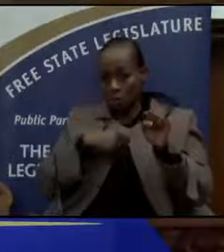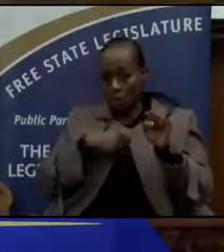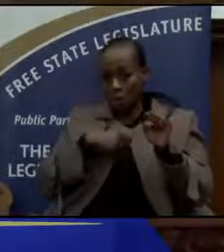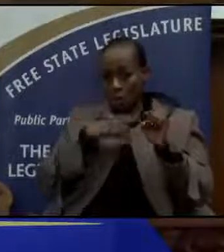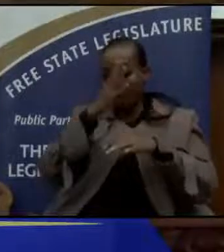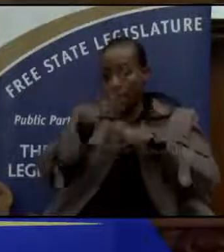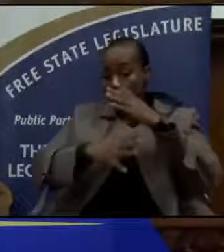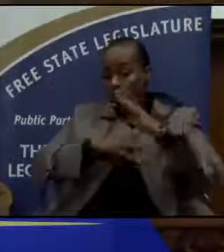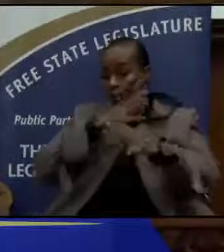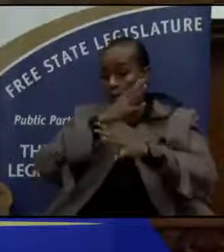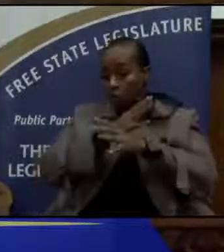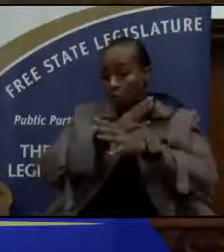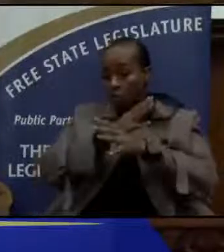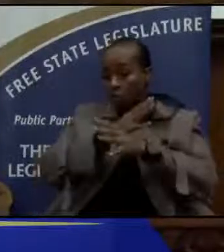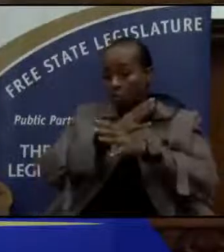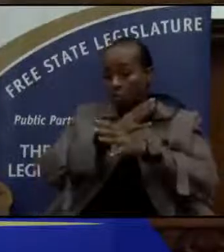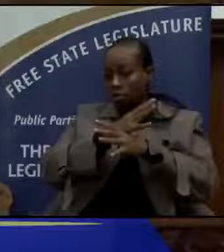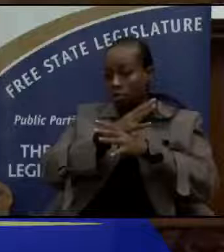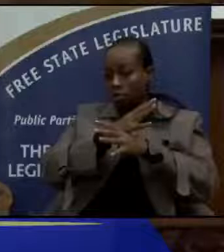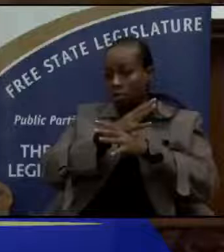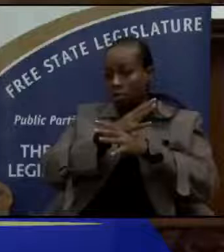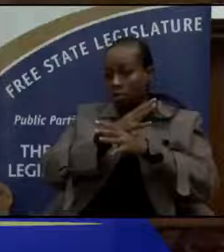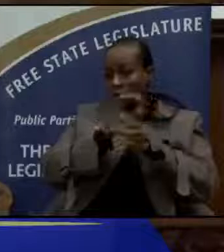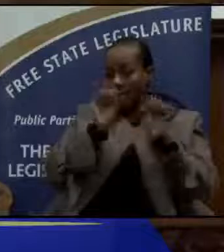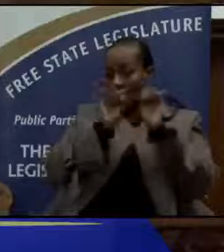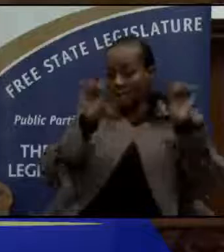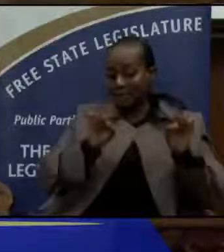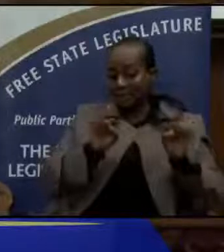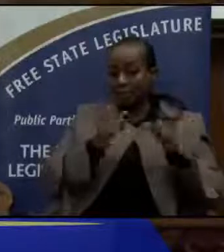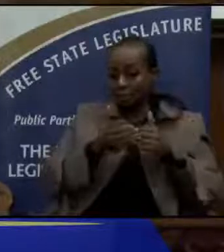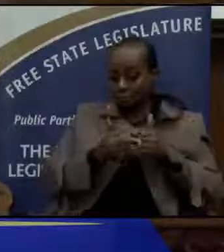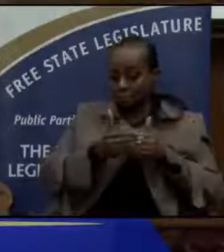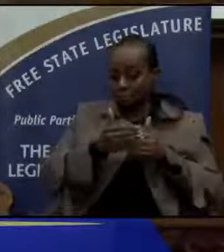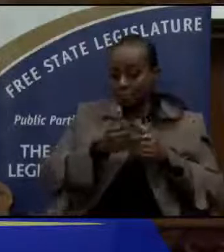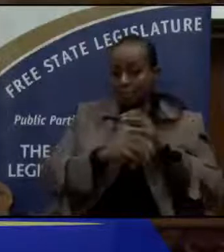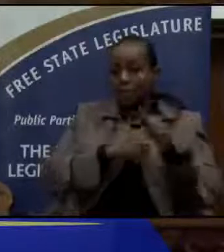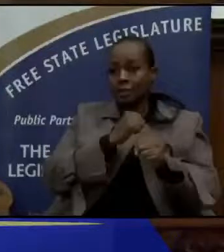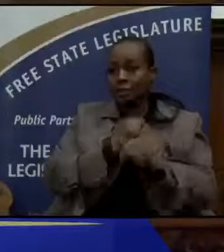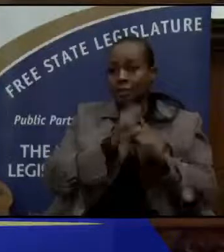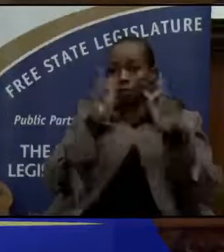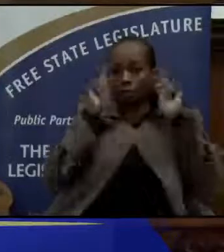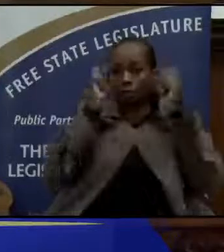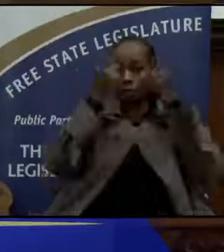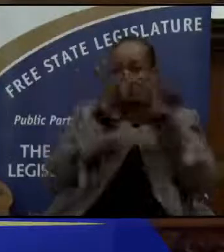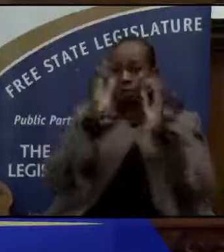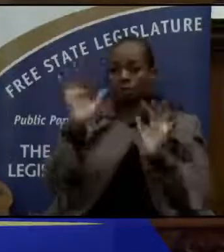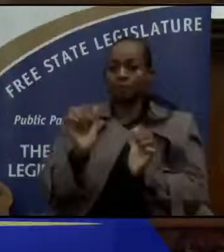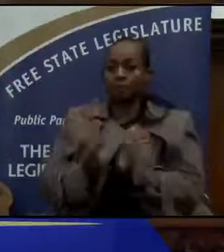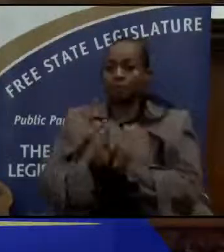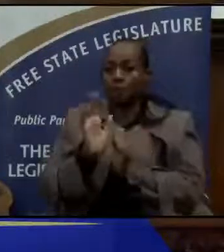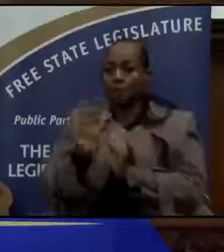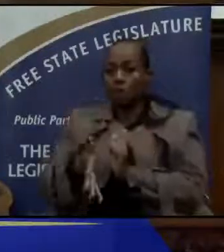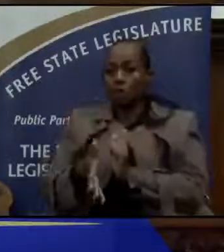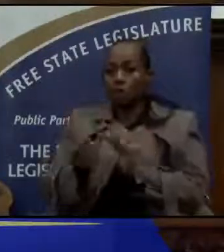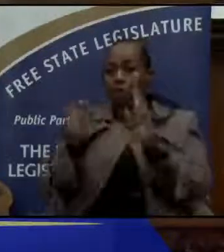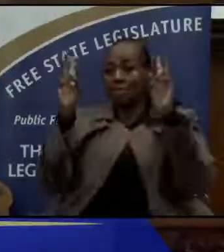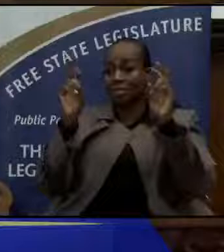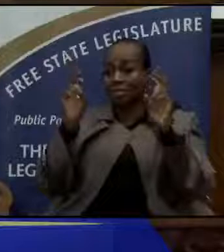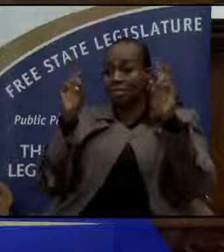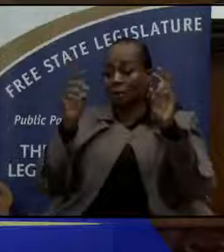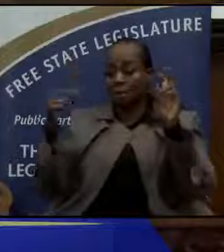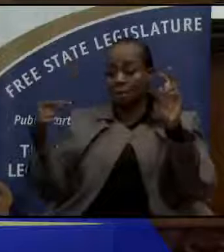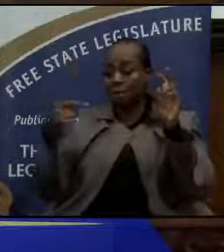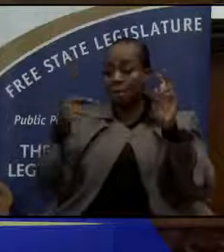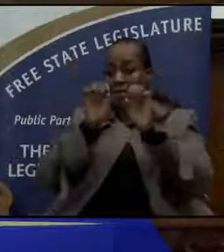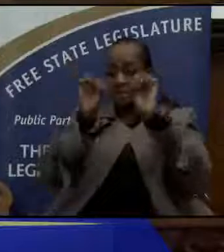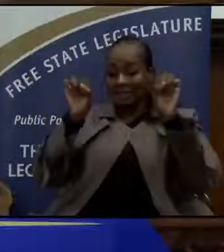Fourth Industrial Revolution System later this year together with the Central University of Technology. The theme of